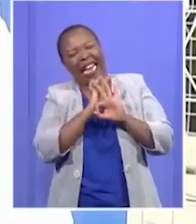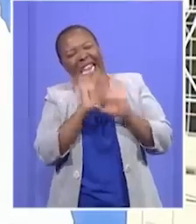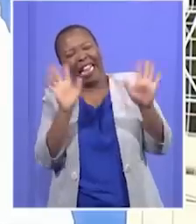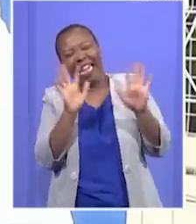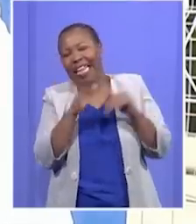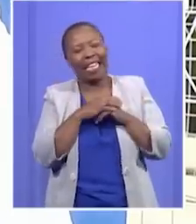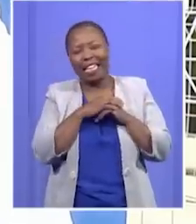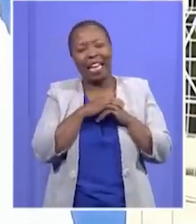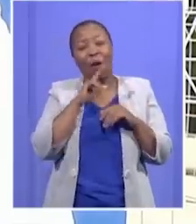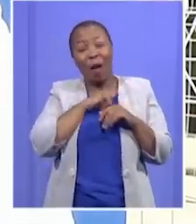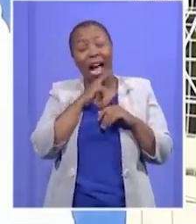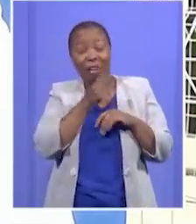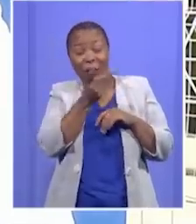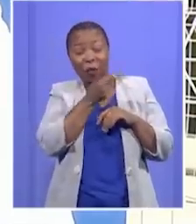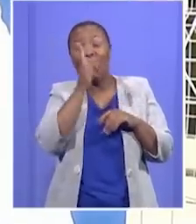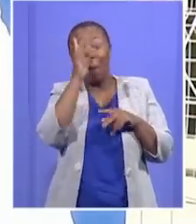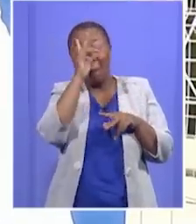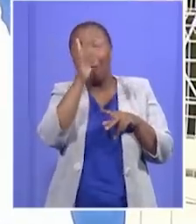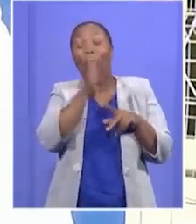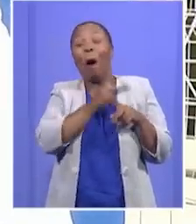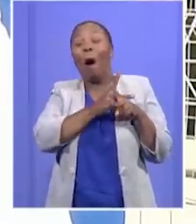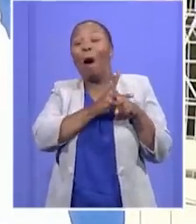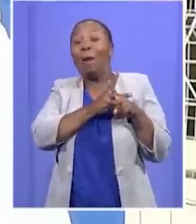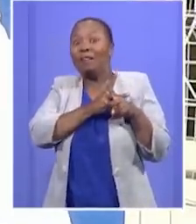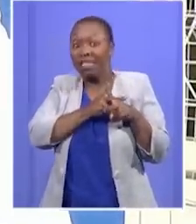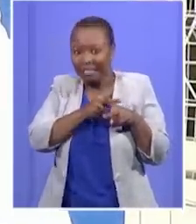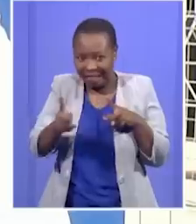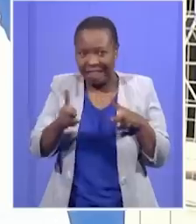professionals in this game. They know that